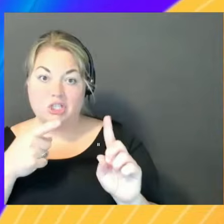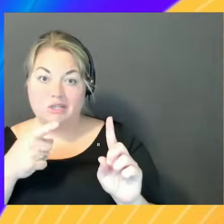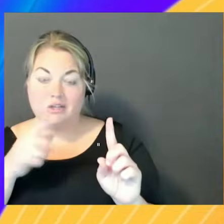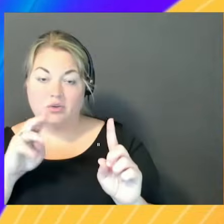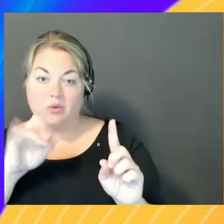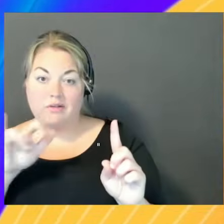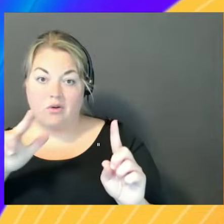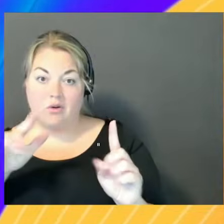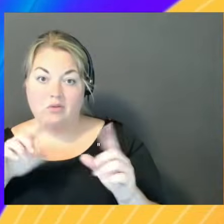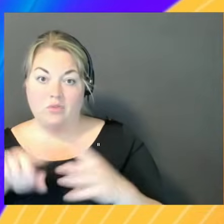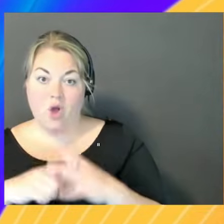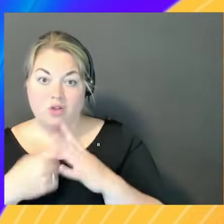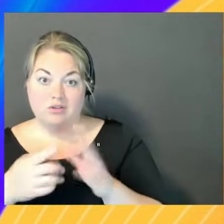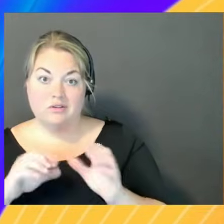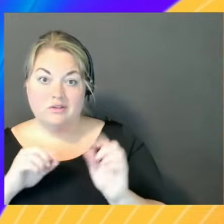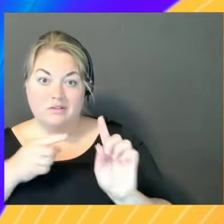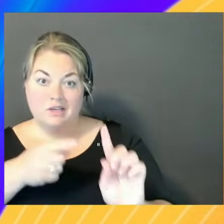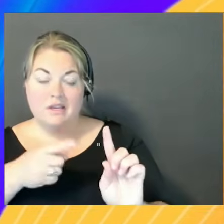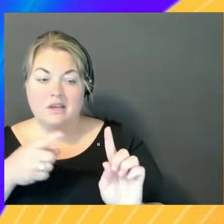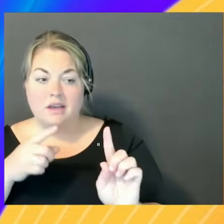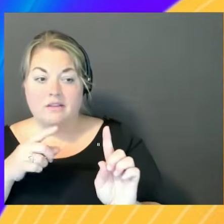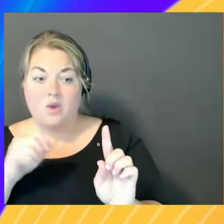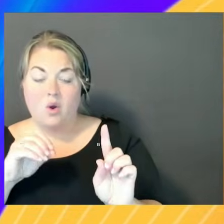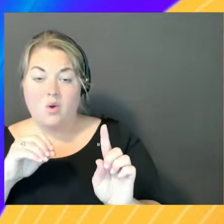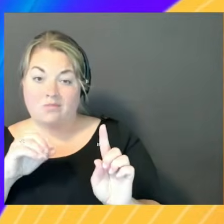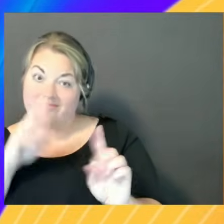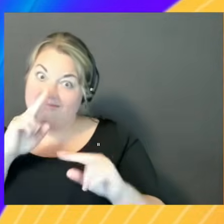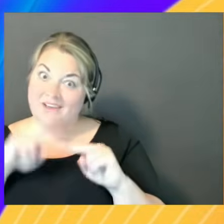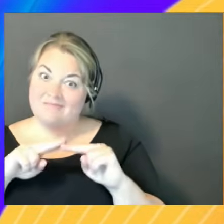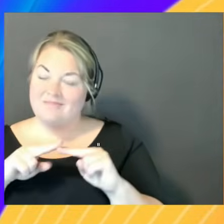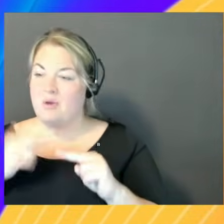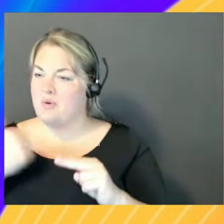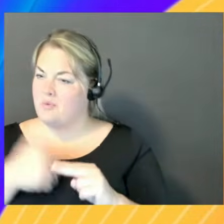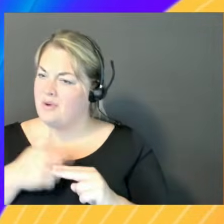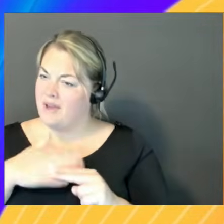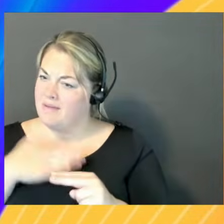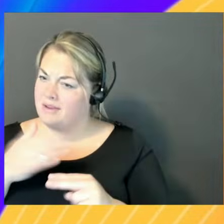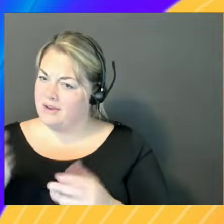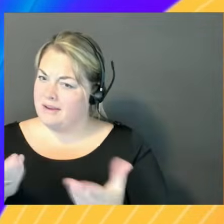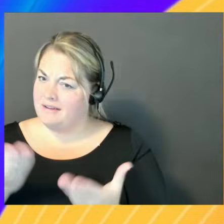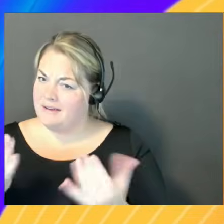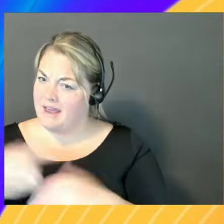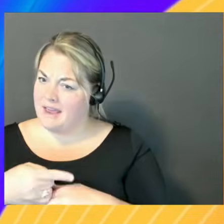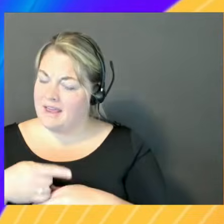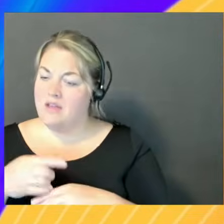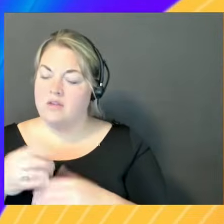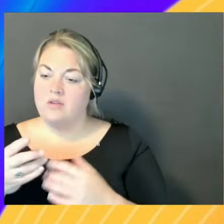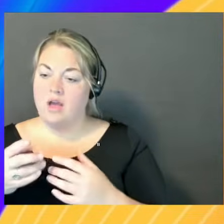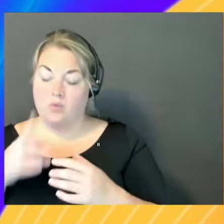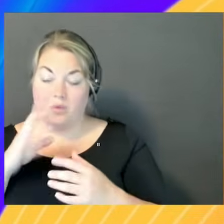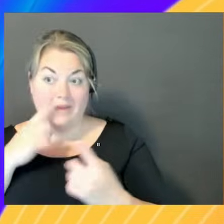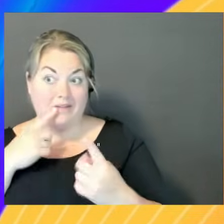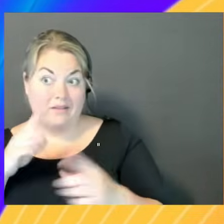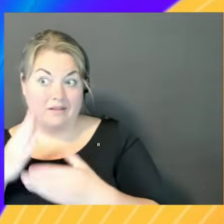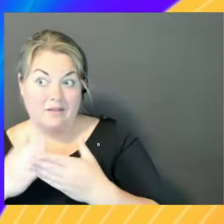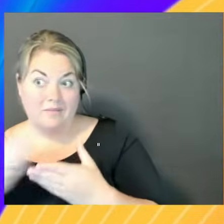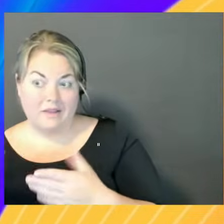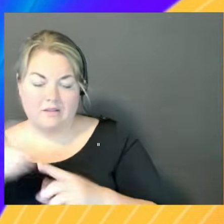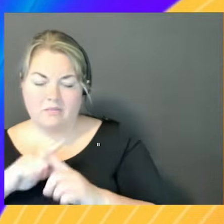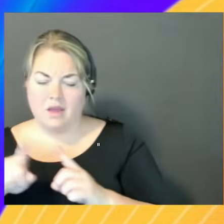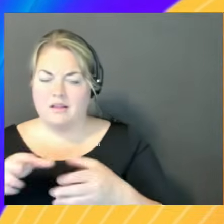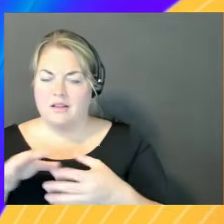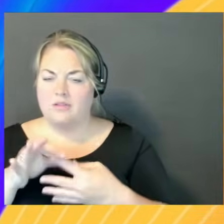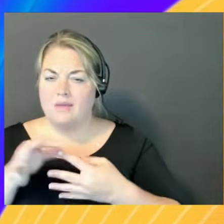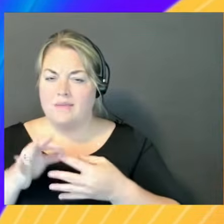today. We're going to be talking about something you're announcing, but first of all, let's talk about LZA, or Landing Zone Accelerator, which